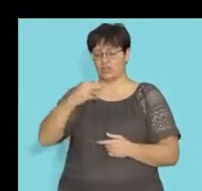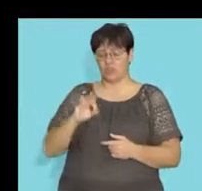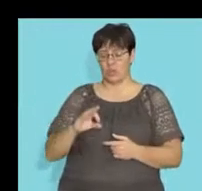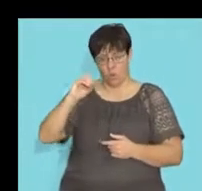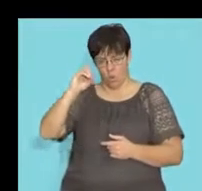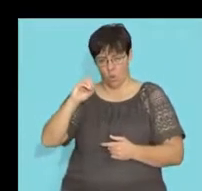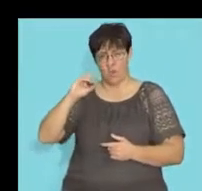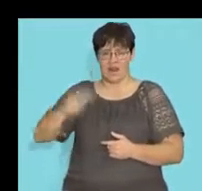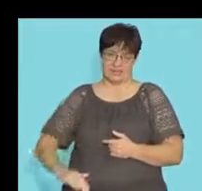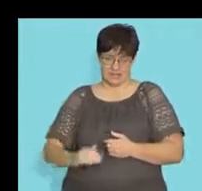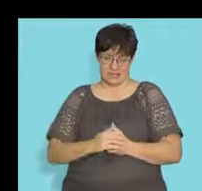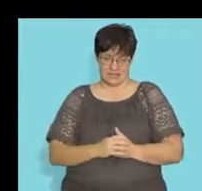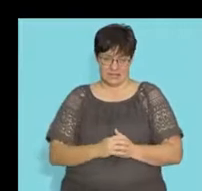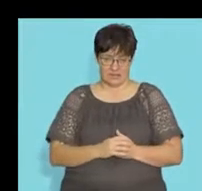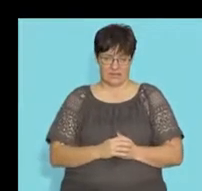ions in solution.